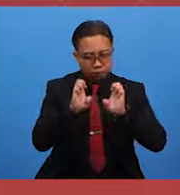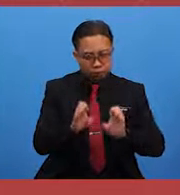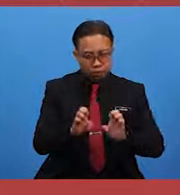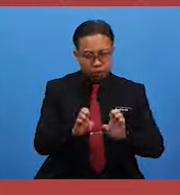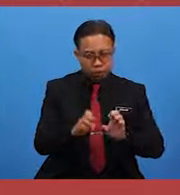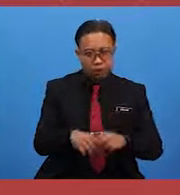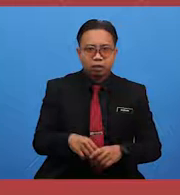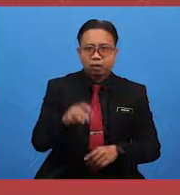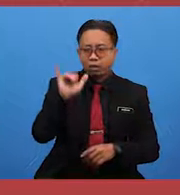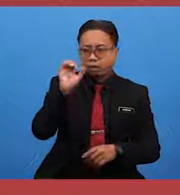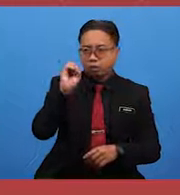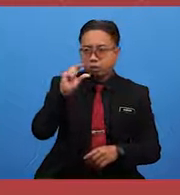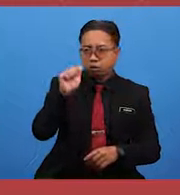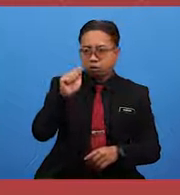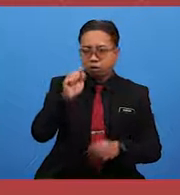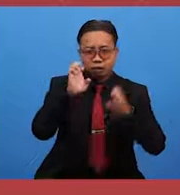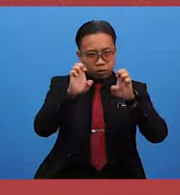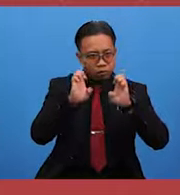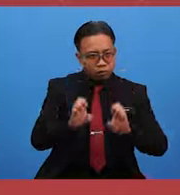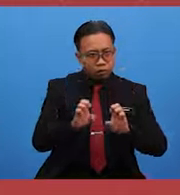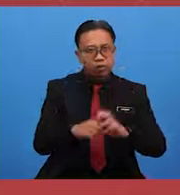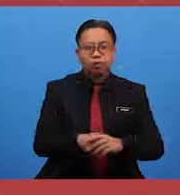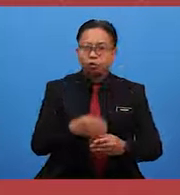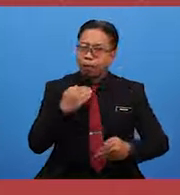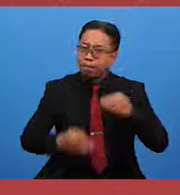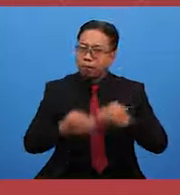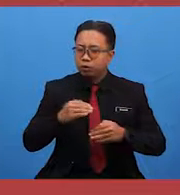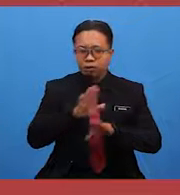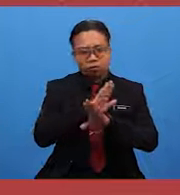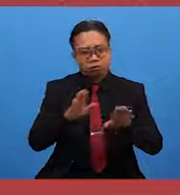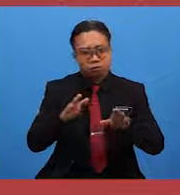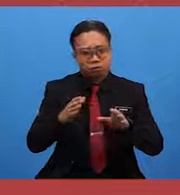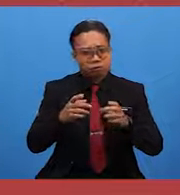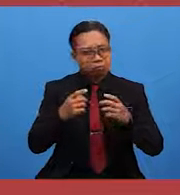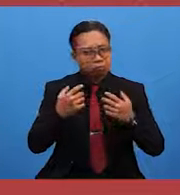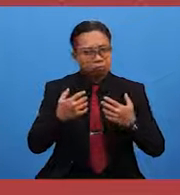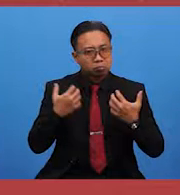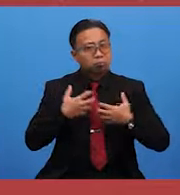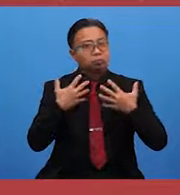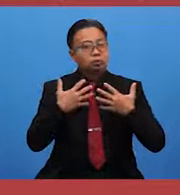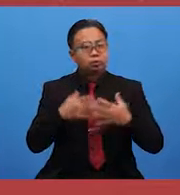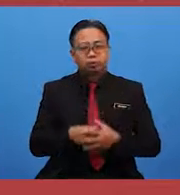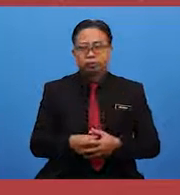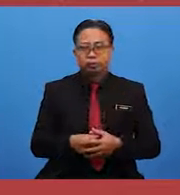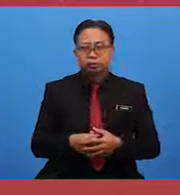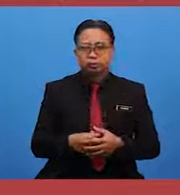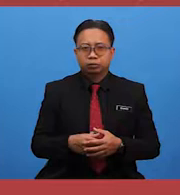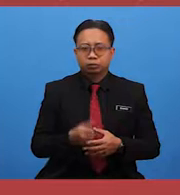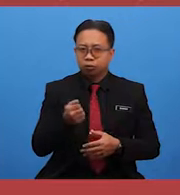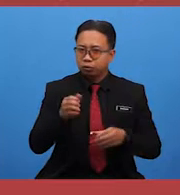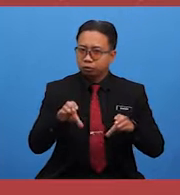like yoga or stretching so that your body is not shocked or strained by the sudden exercises you